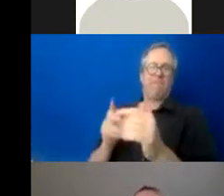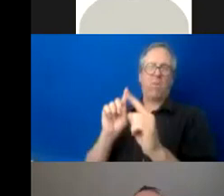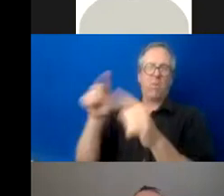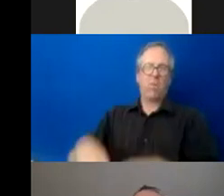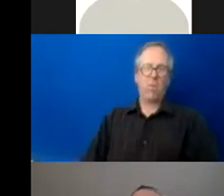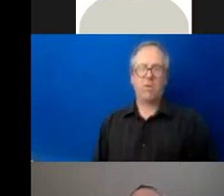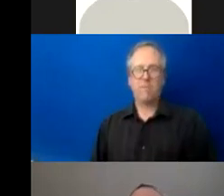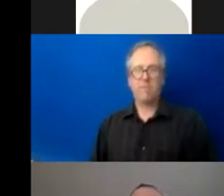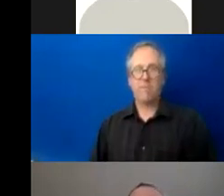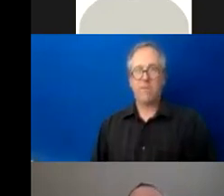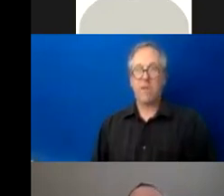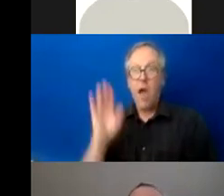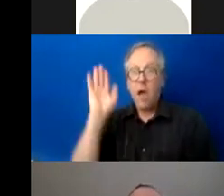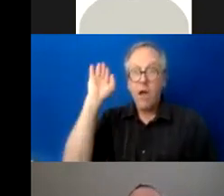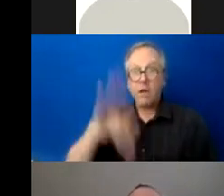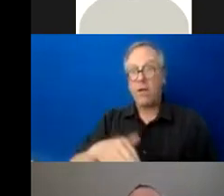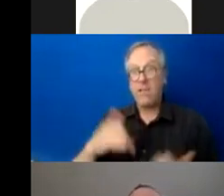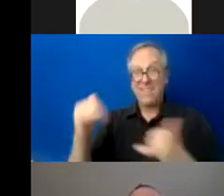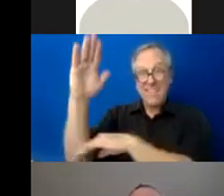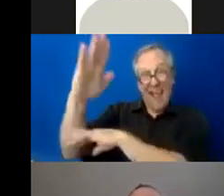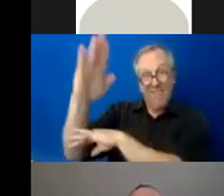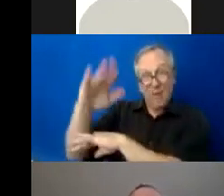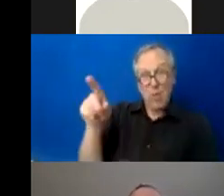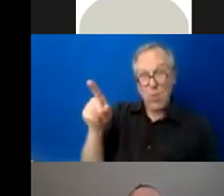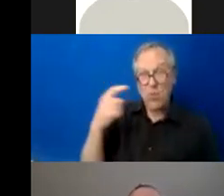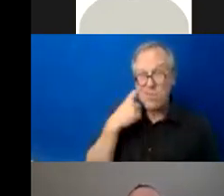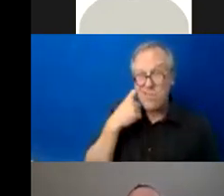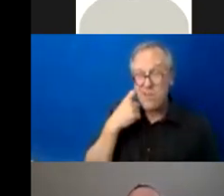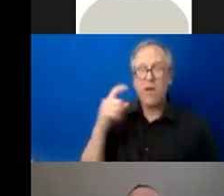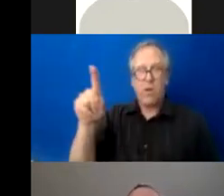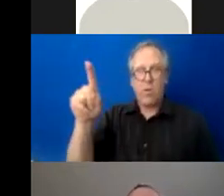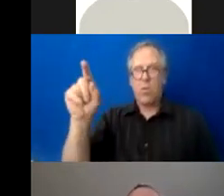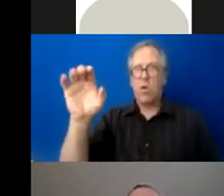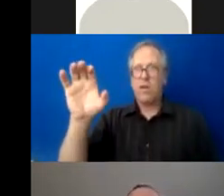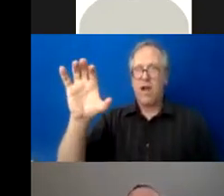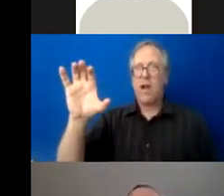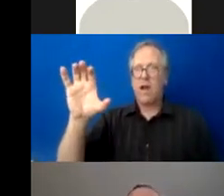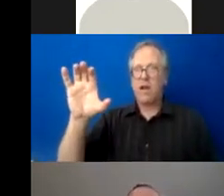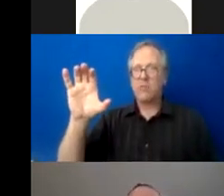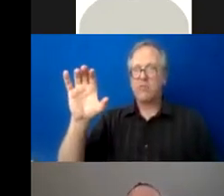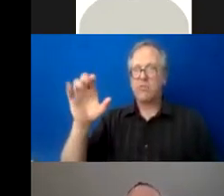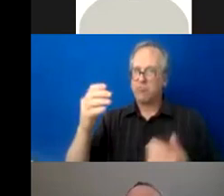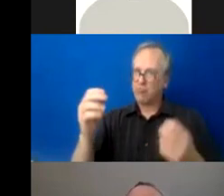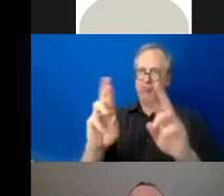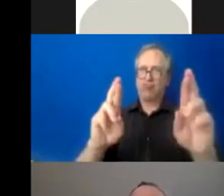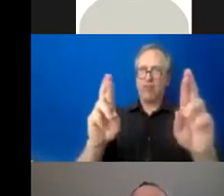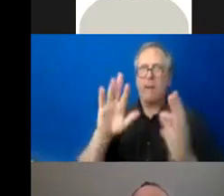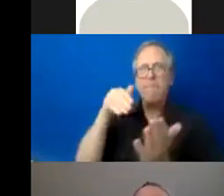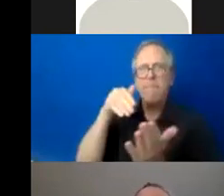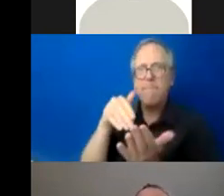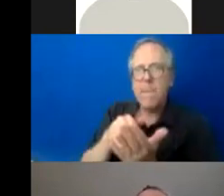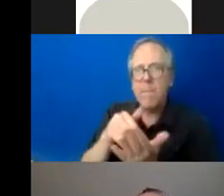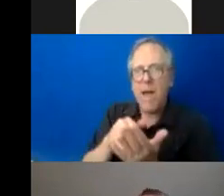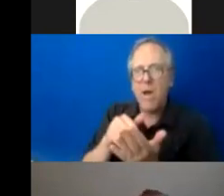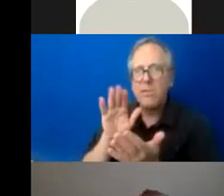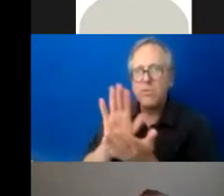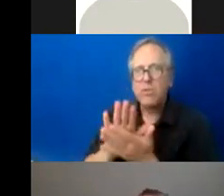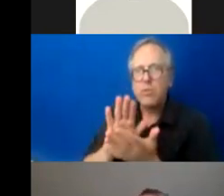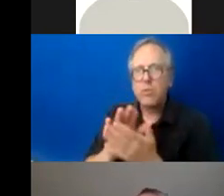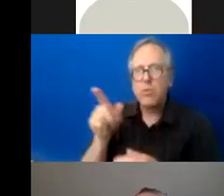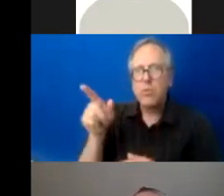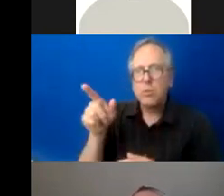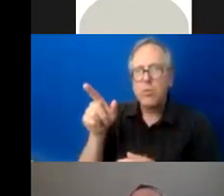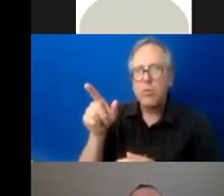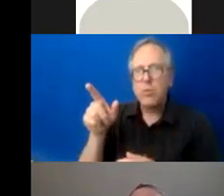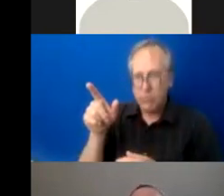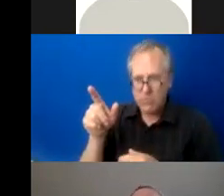Breaking news as of this afternoon is that there are 100 doses of vaccine available tomorrow at Middlebury Union Middle School. You can email